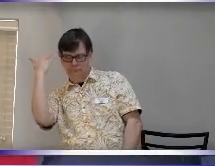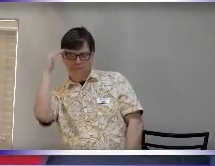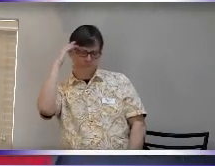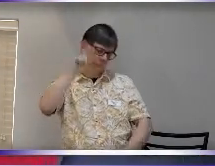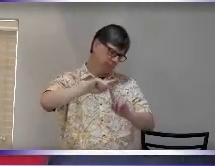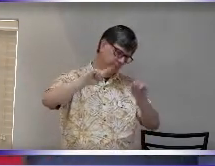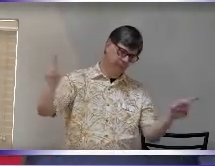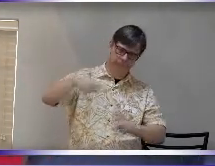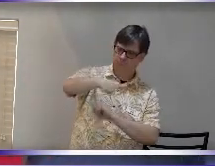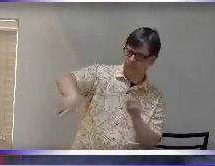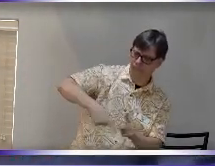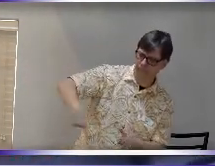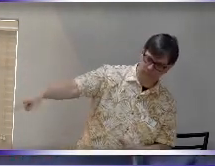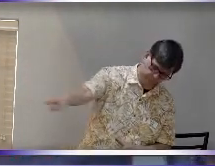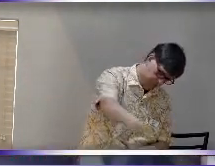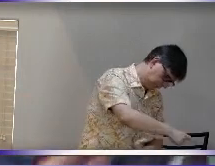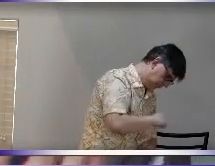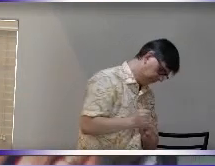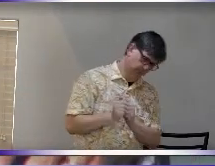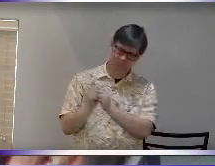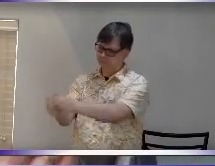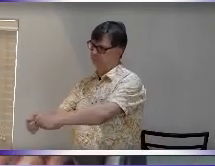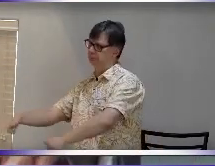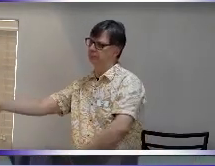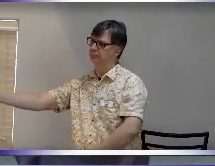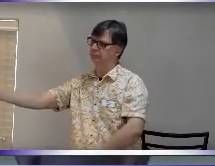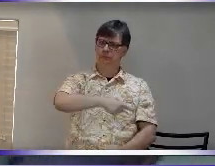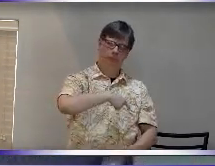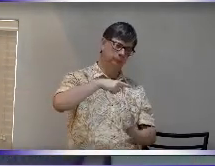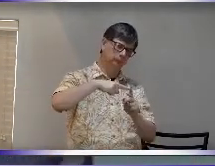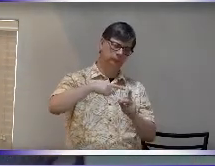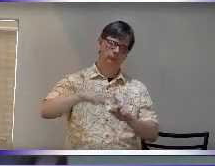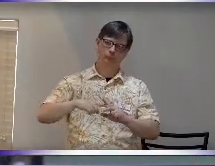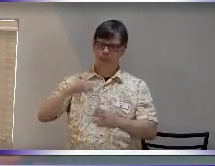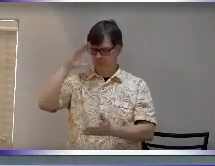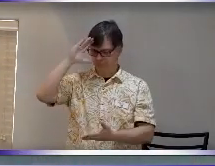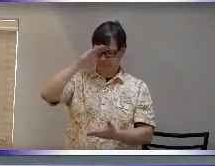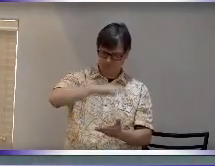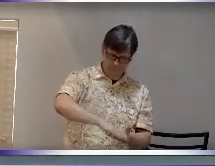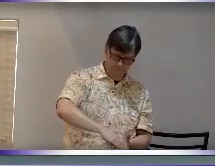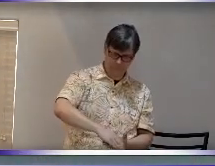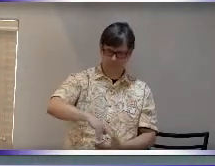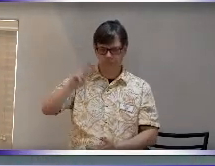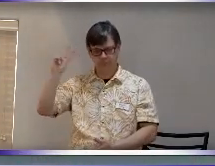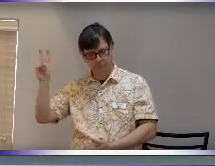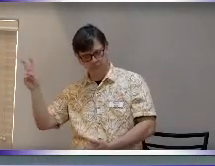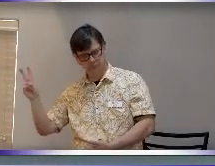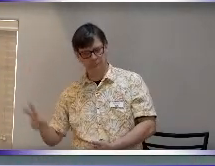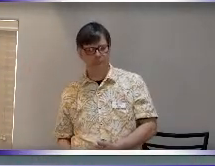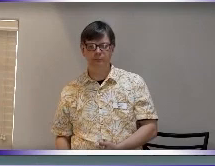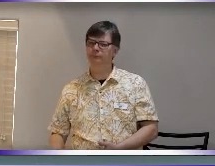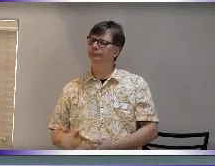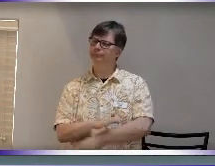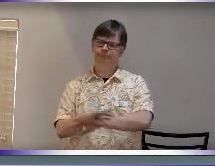around us, and that led us to believe that there is otherness, because people weren't the